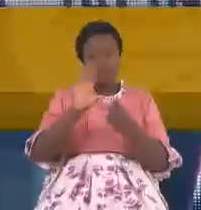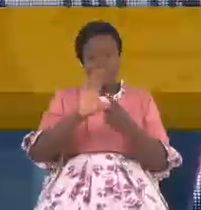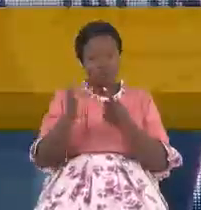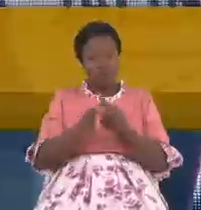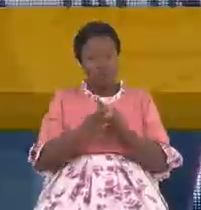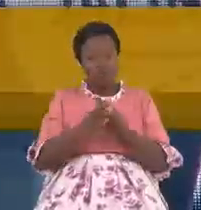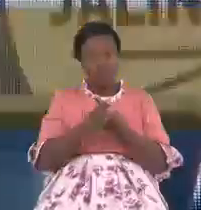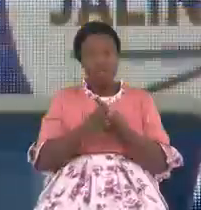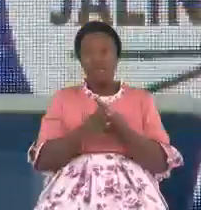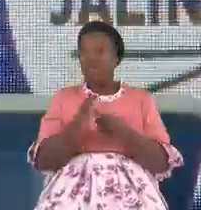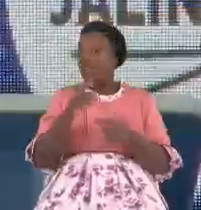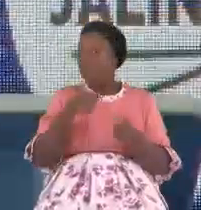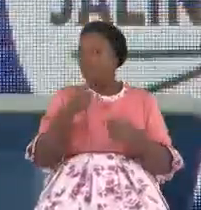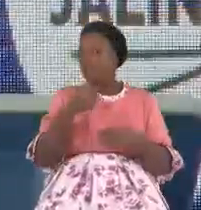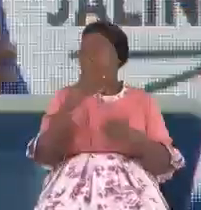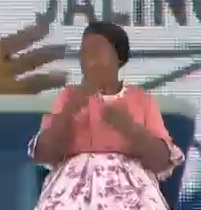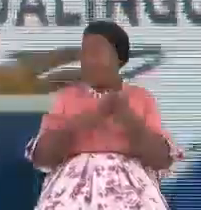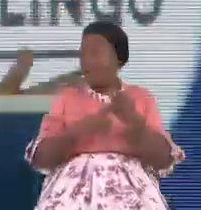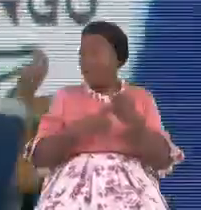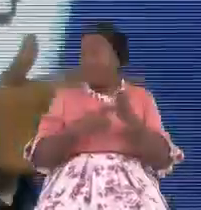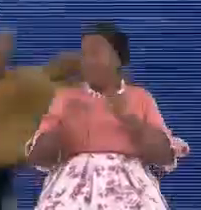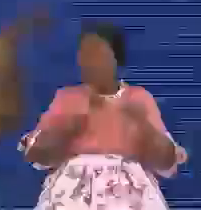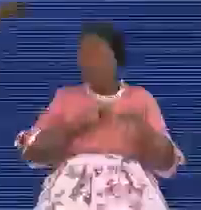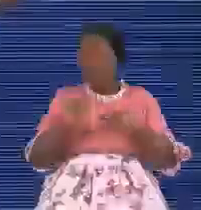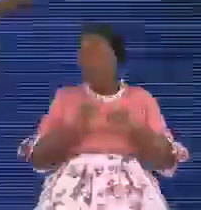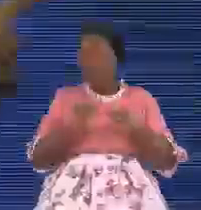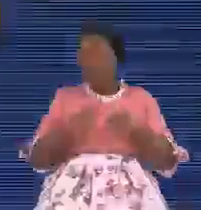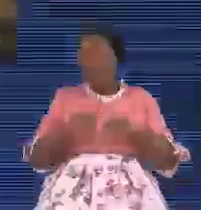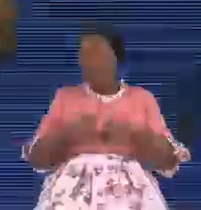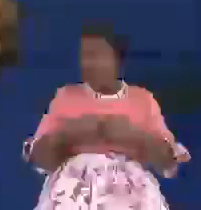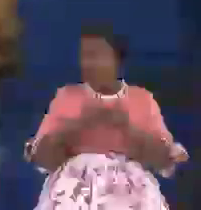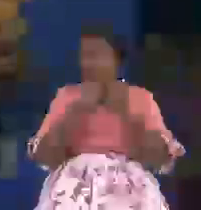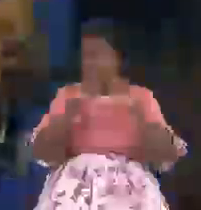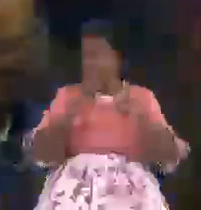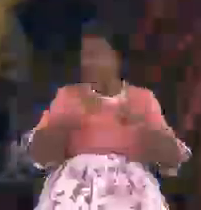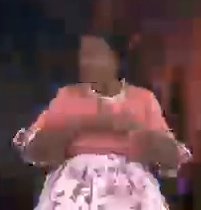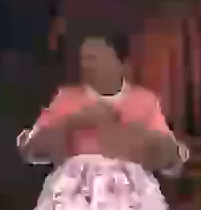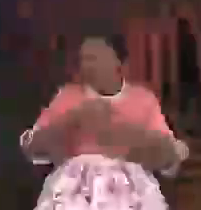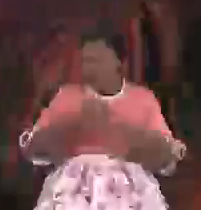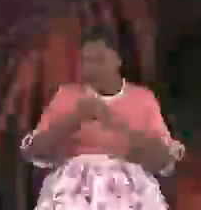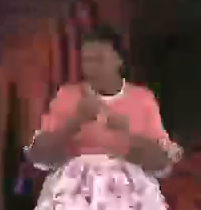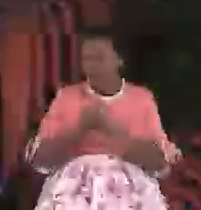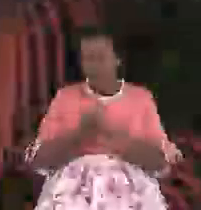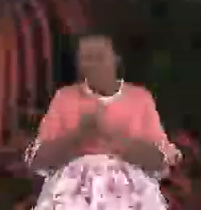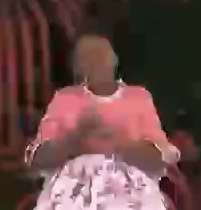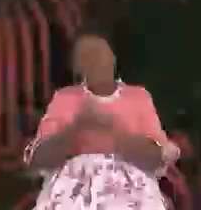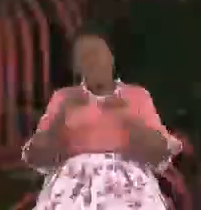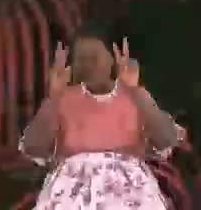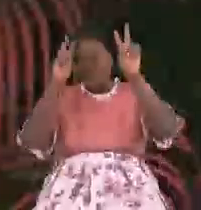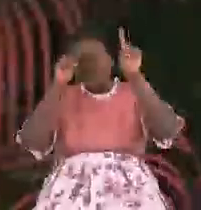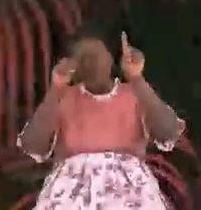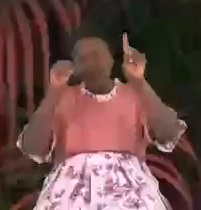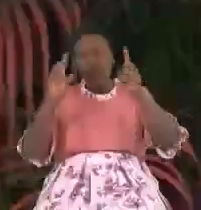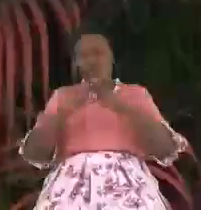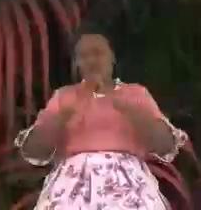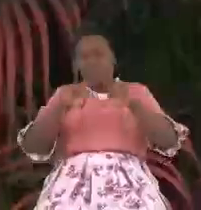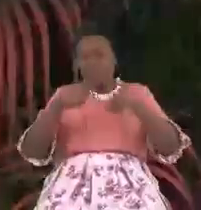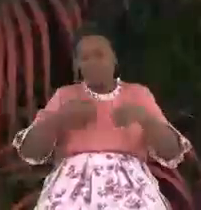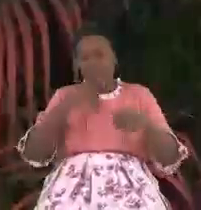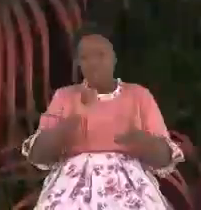i do how can i make him to give me that rest